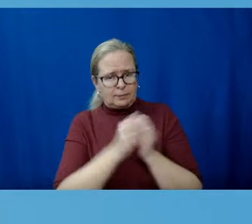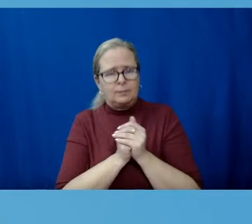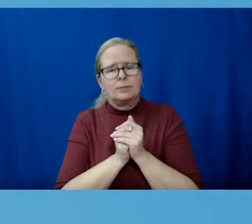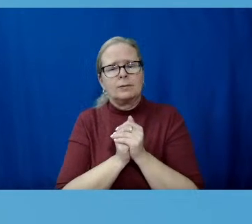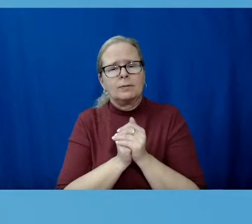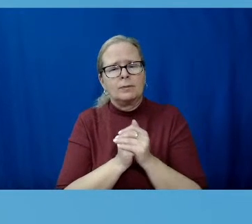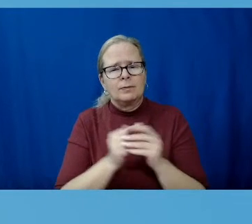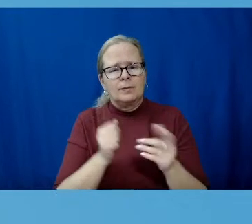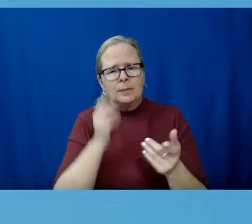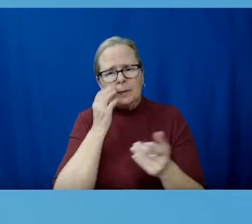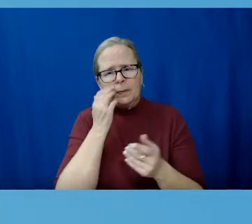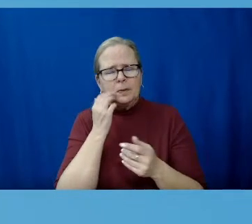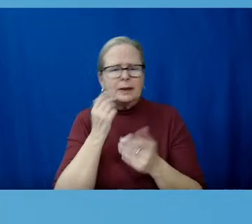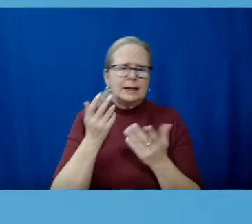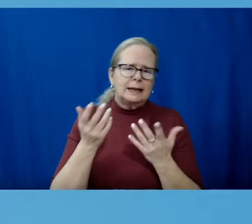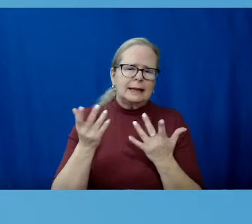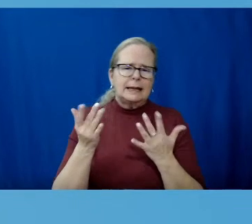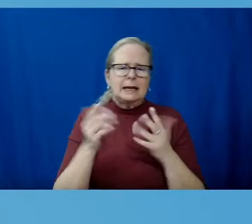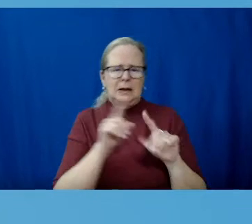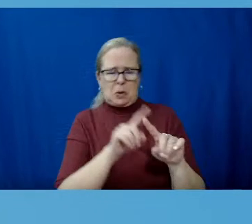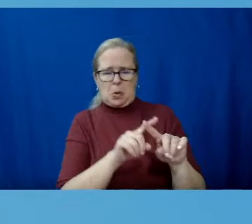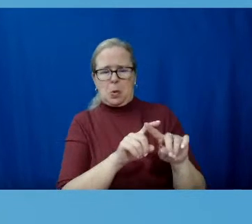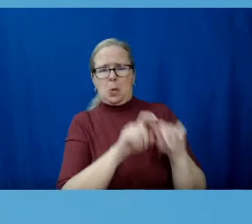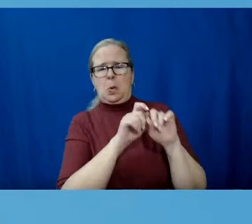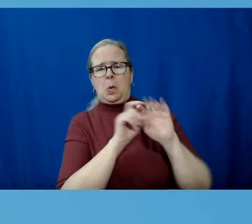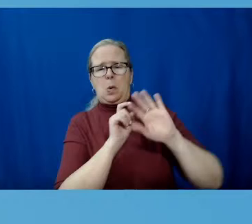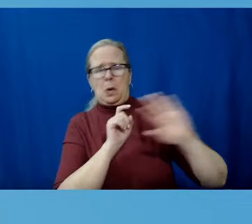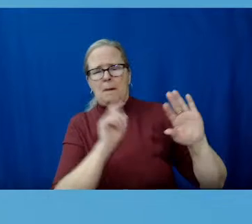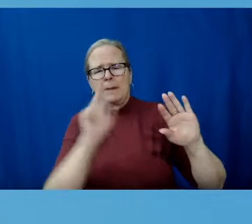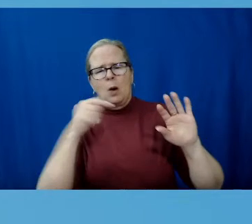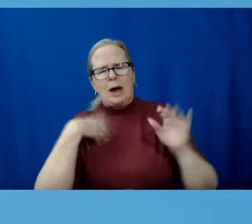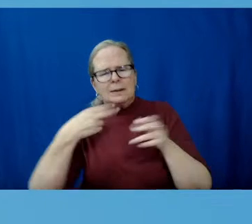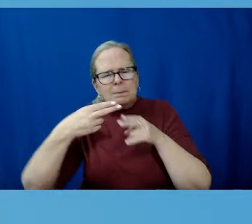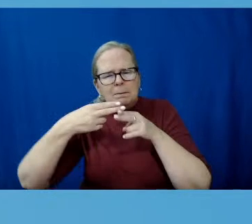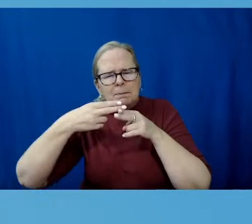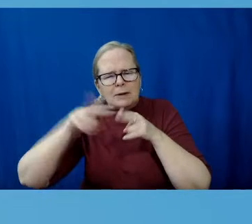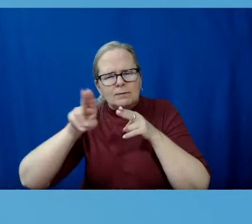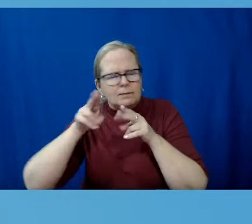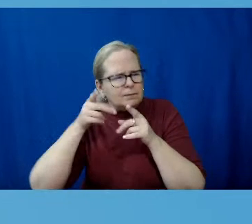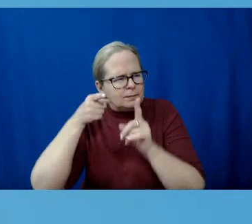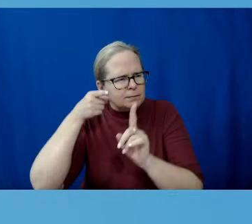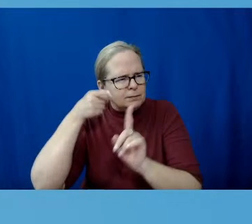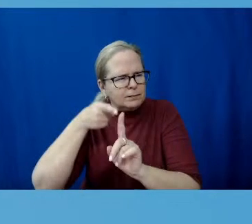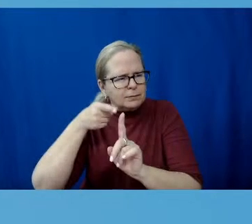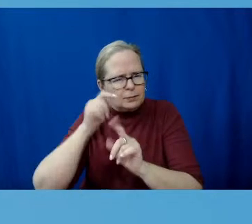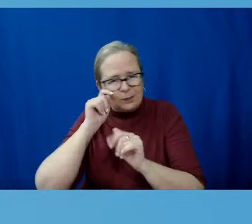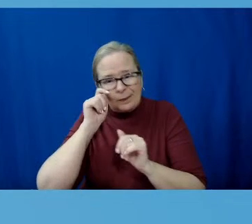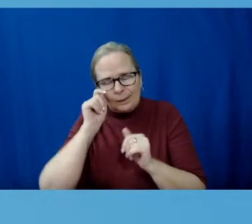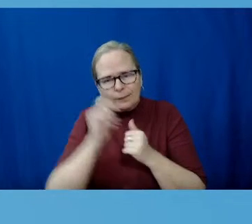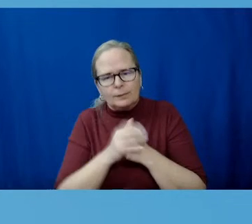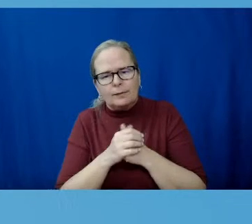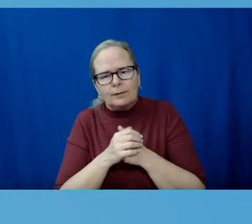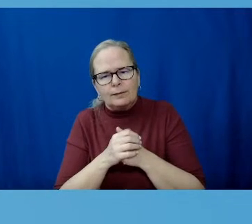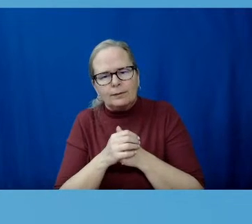I like to believe that our elected officials are